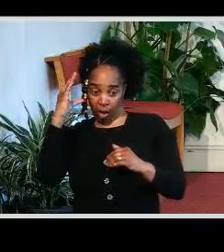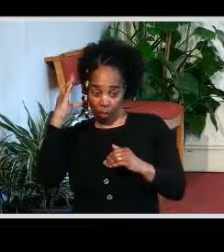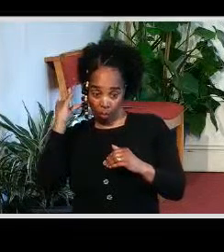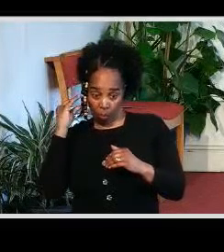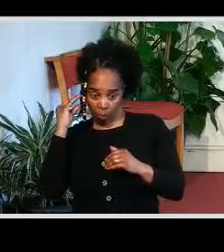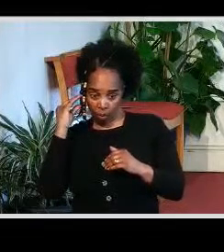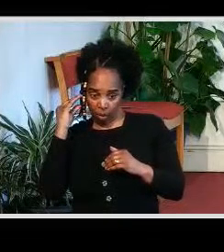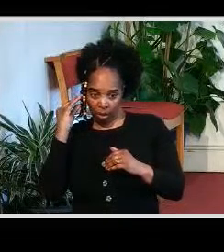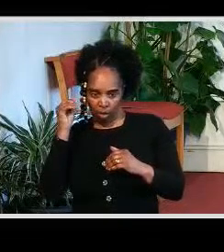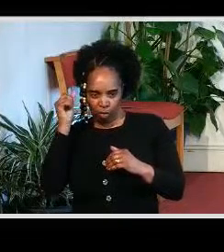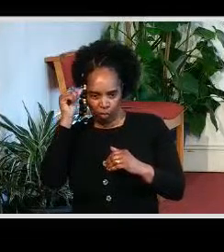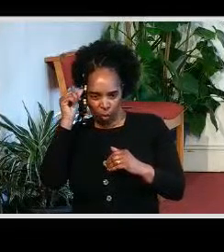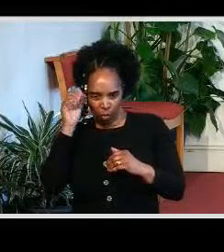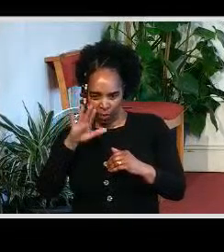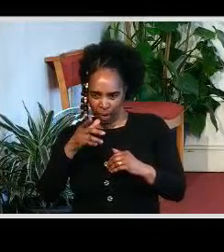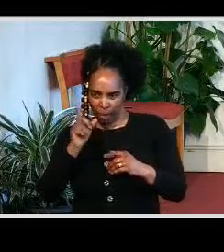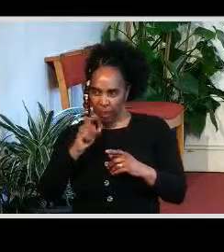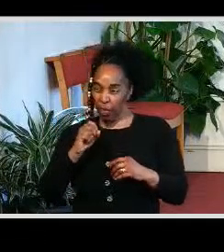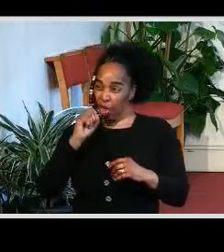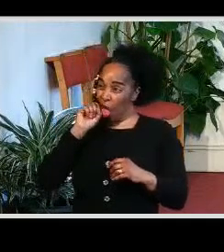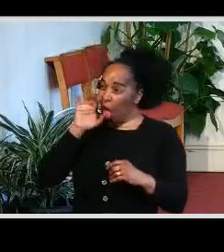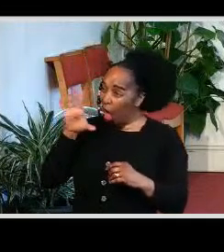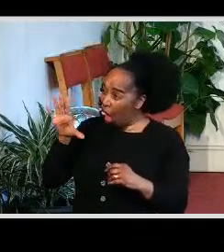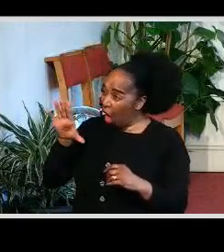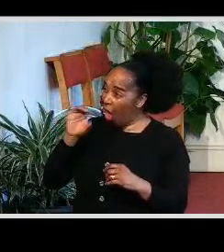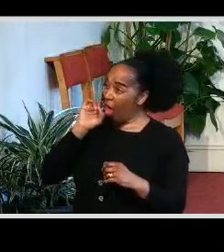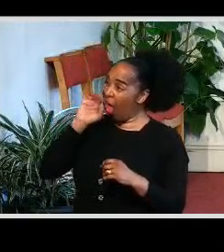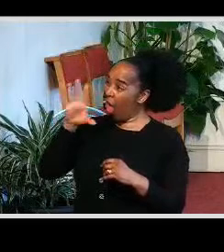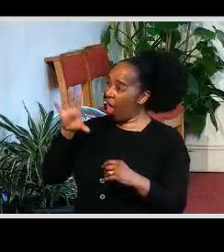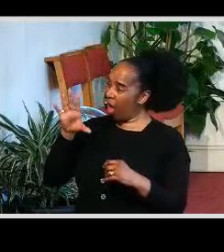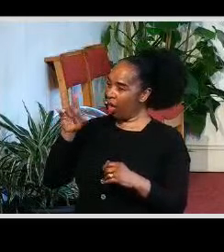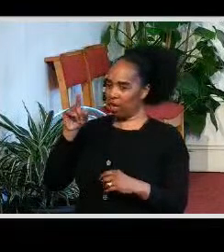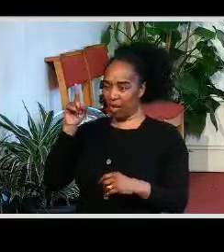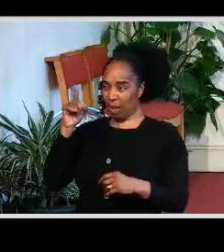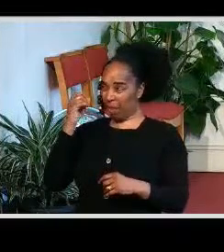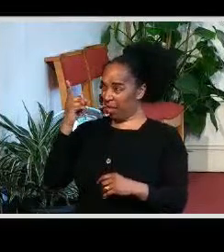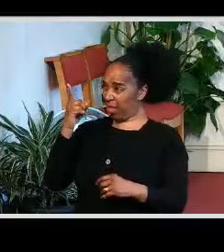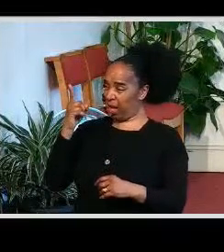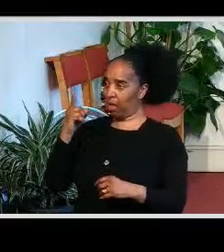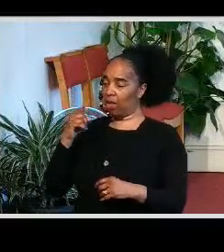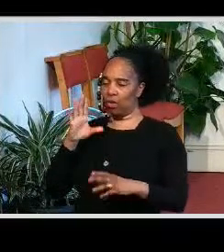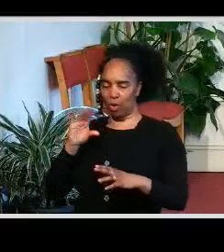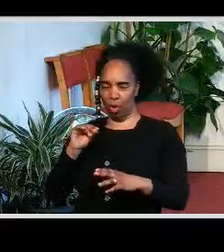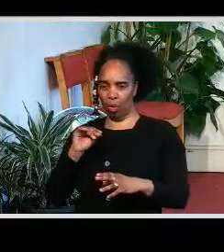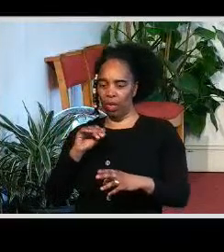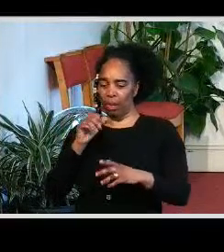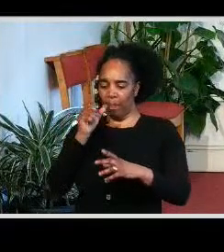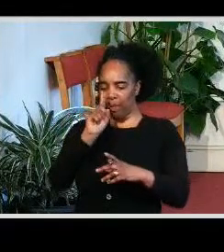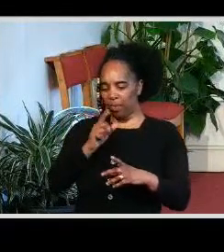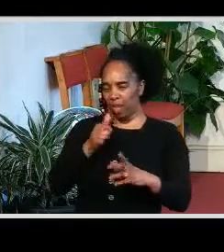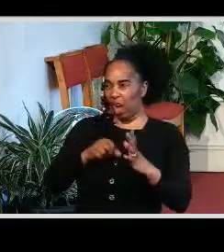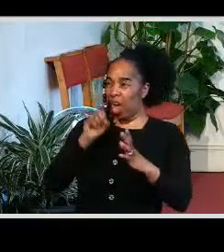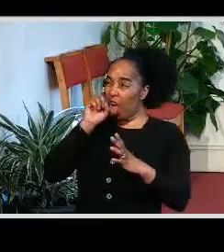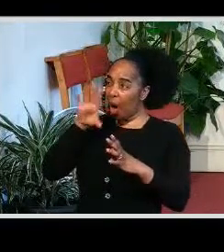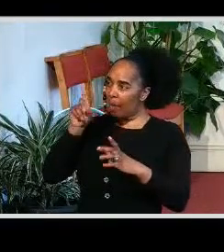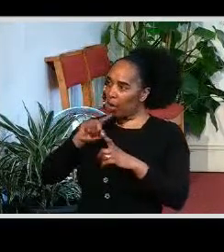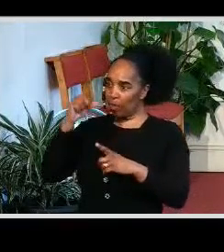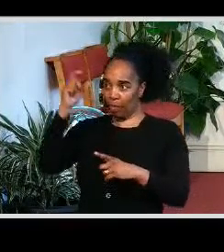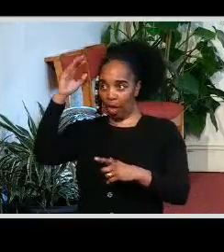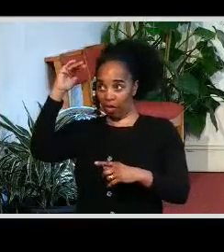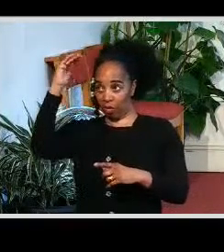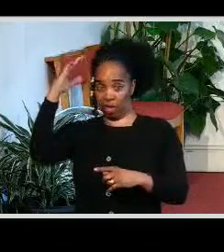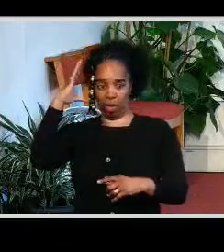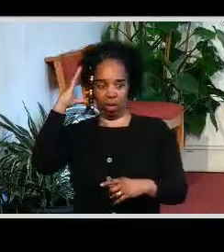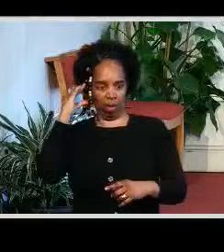that sometimes people start raising their voice at them as though they don't understand, and you speak to them and you start speaking to them in a certain way as though they